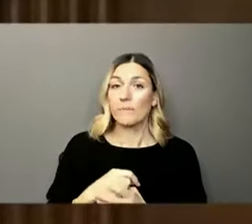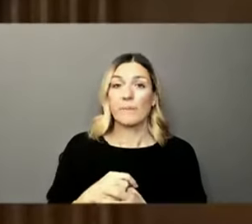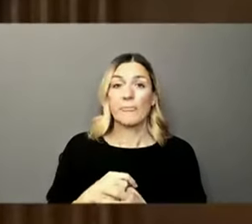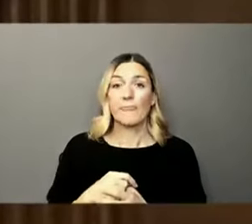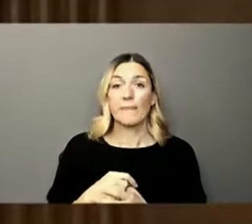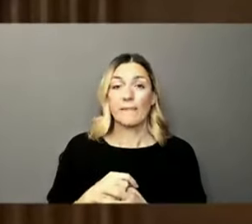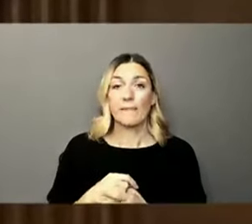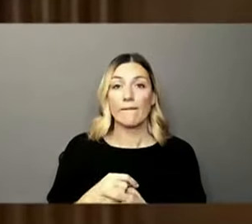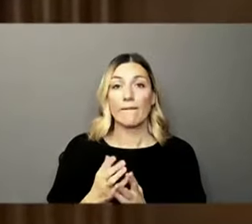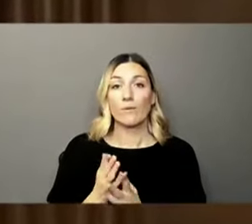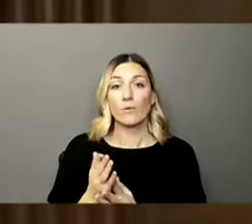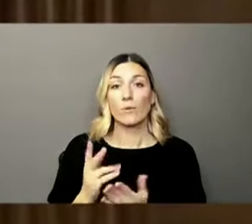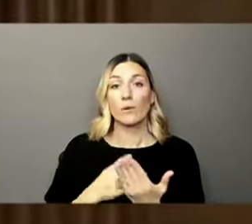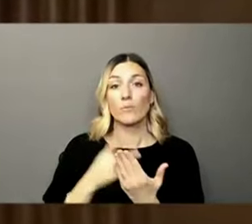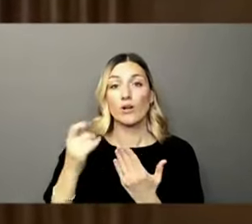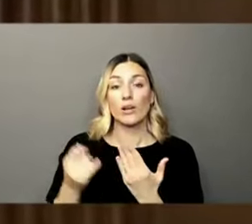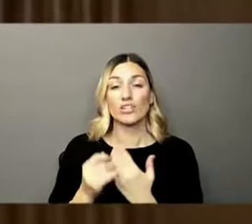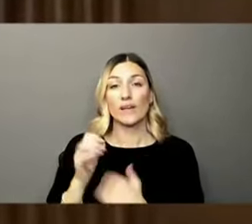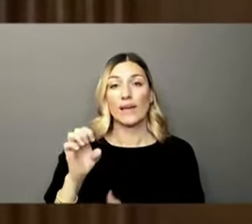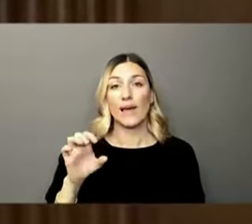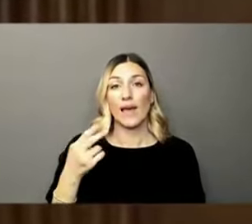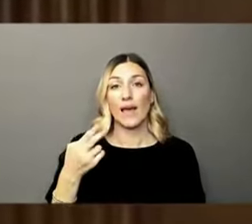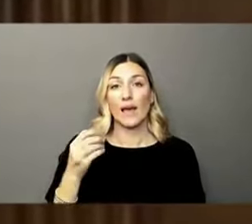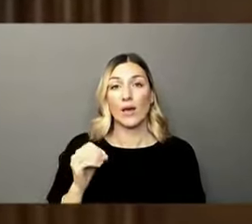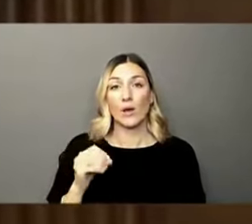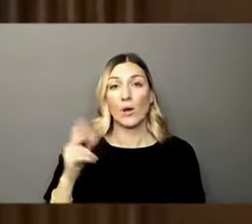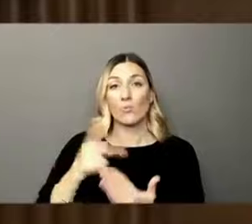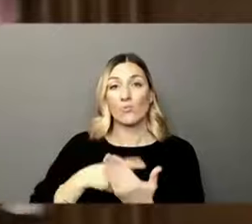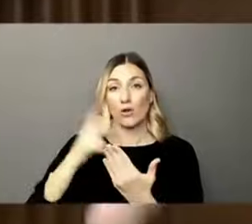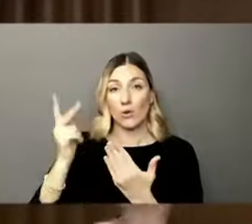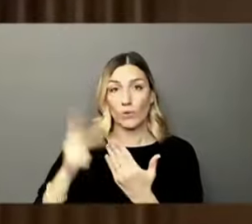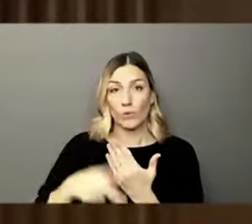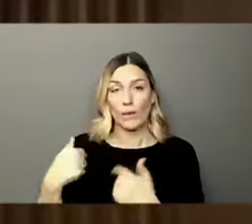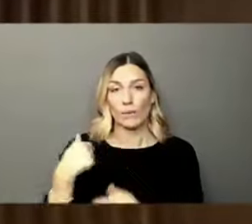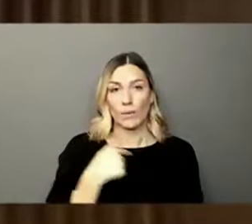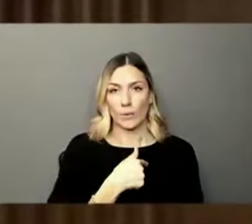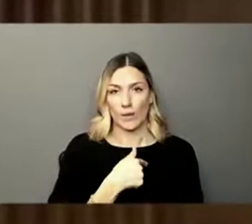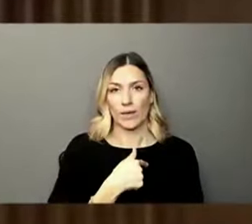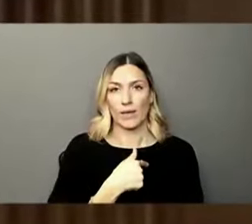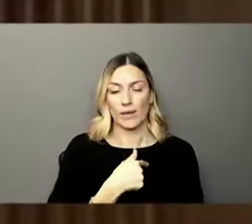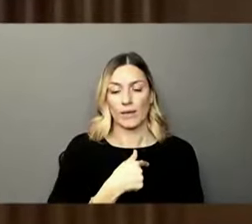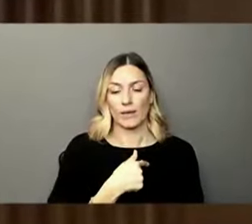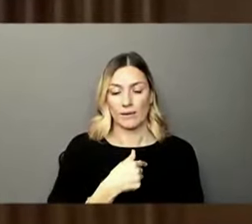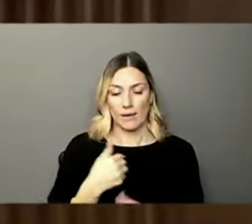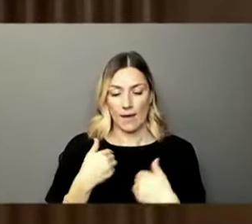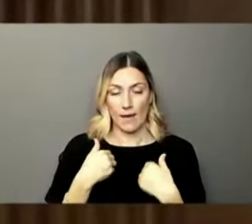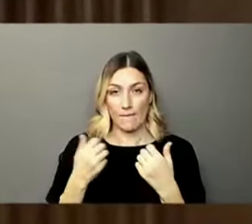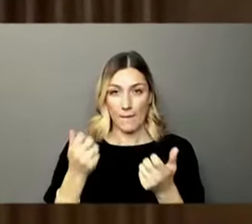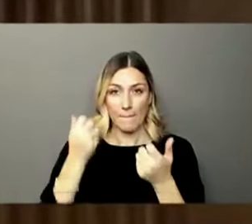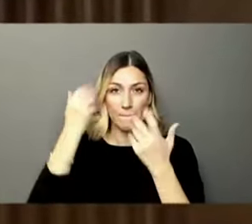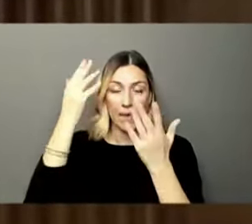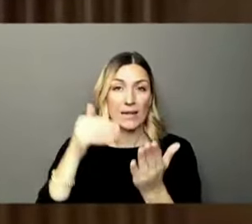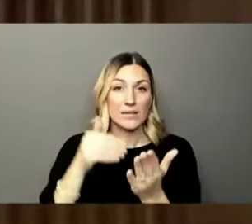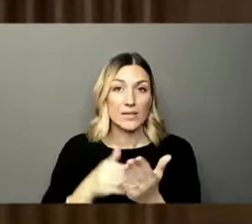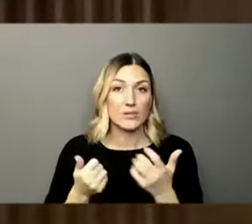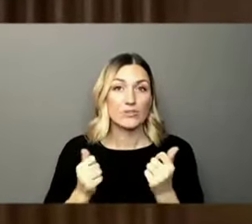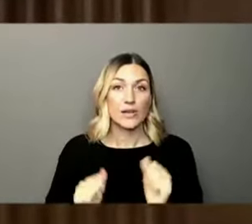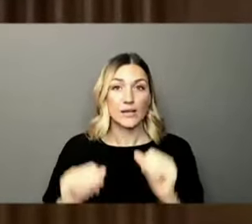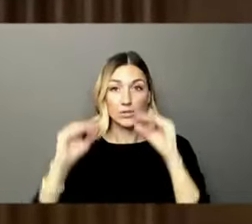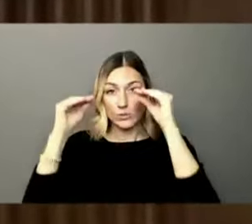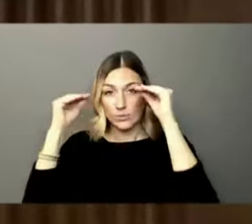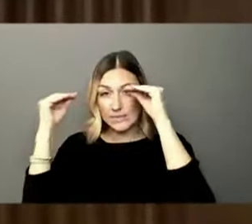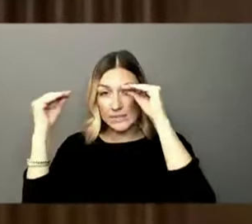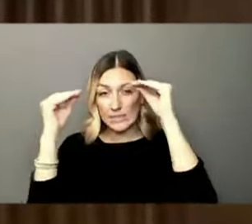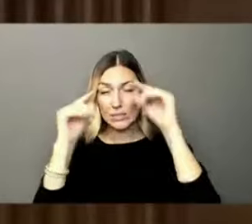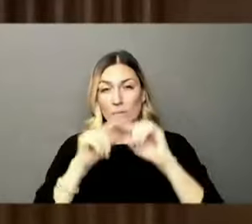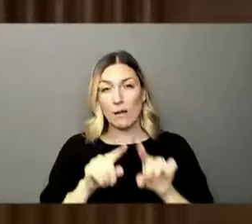Through our Project Echo program, we reach many providers and trying to educate them, but I think also